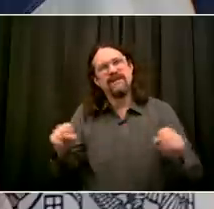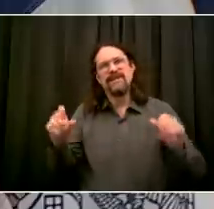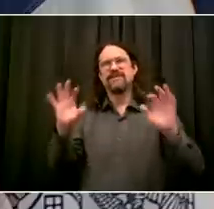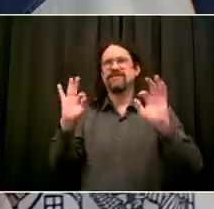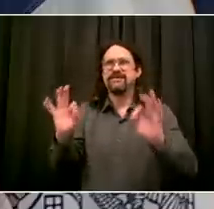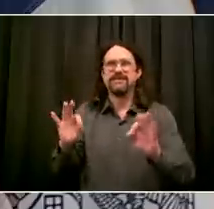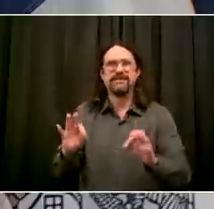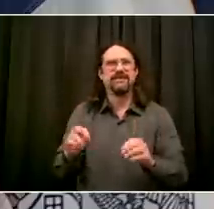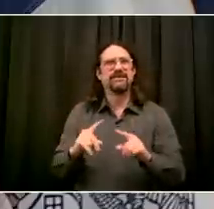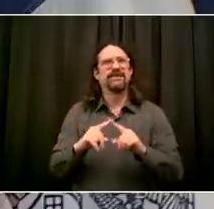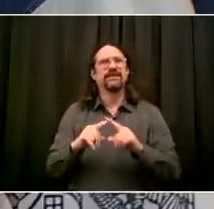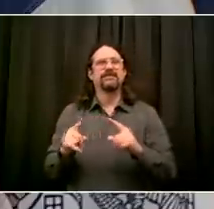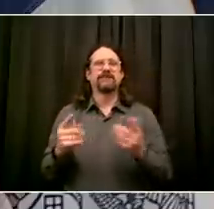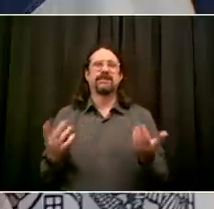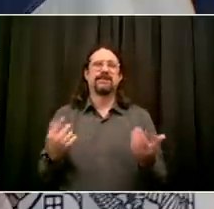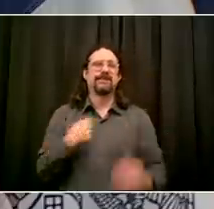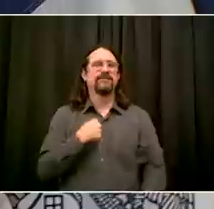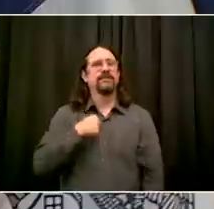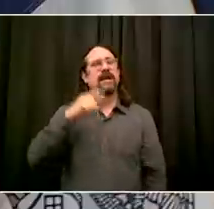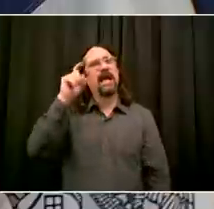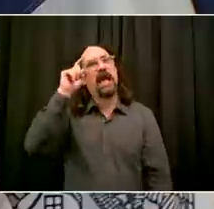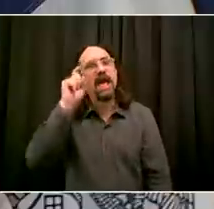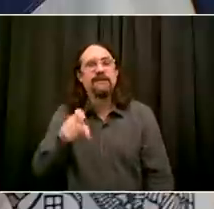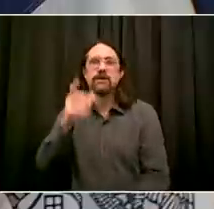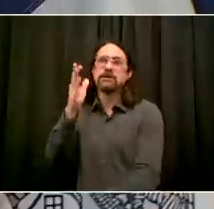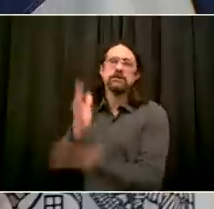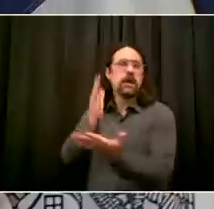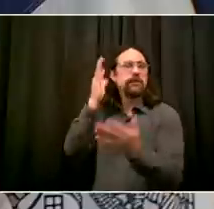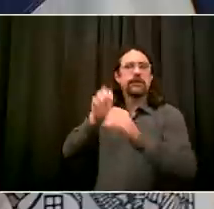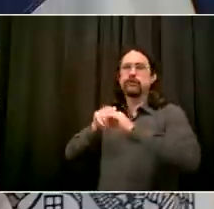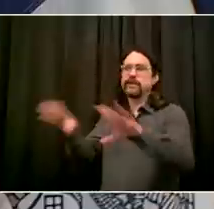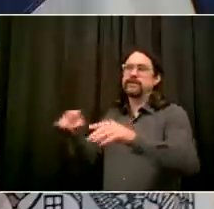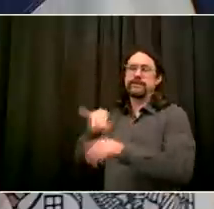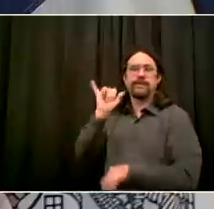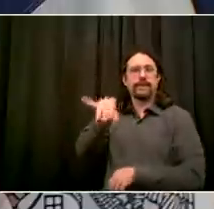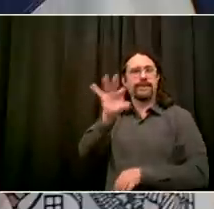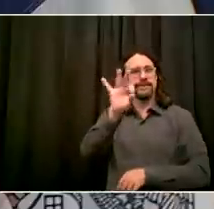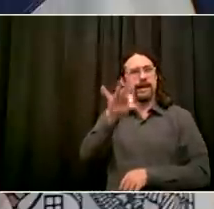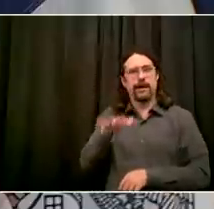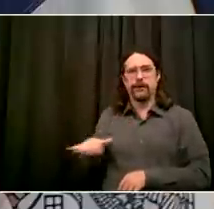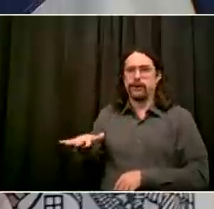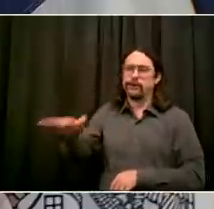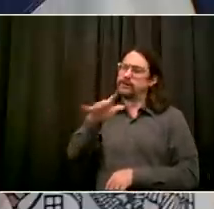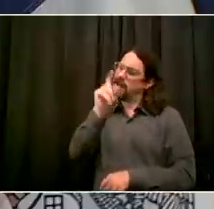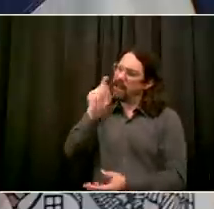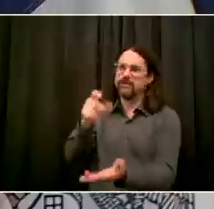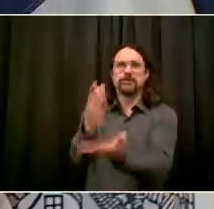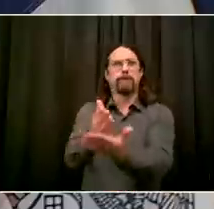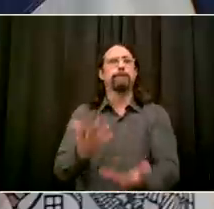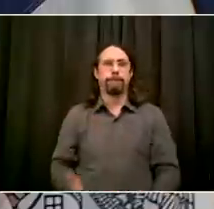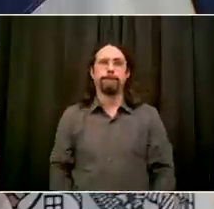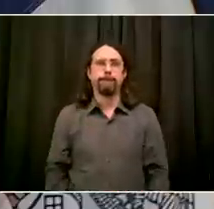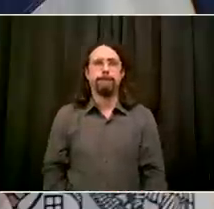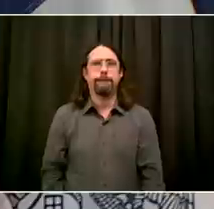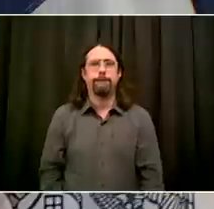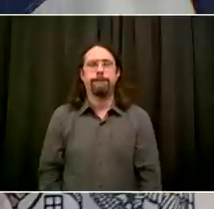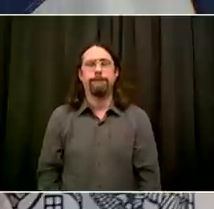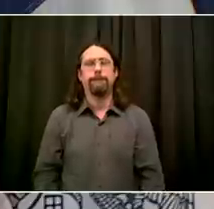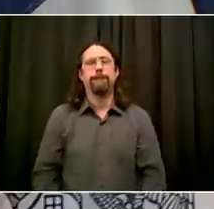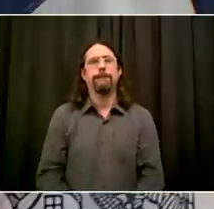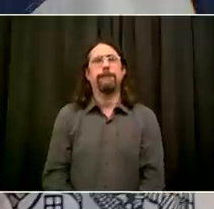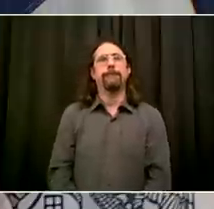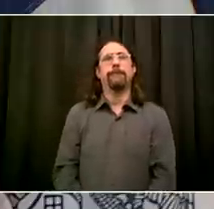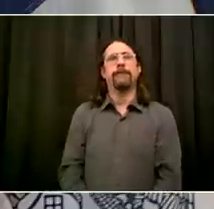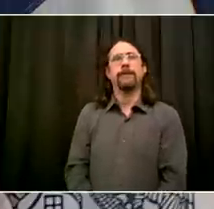Henry for his last question. Thank you very much. Actually, that last question and the first question that I asked you pretty